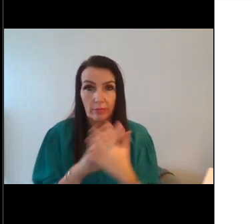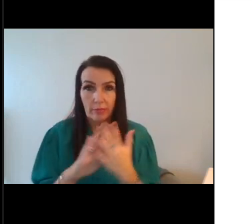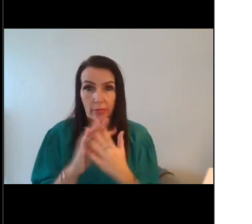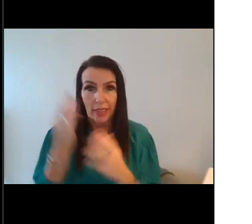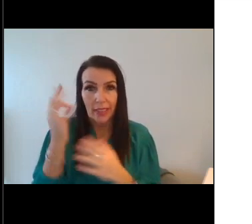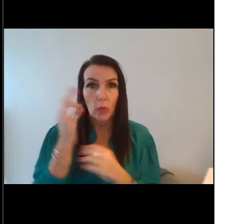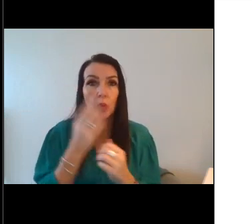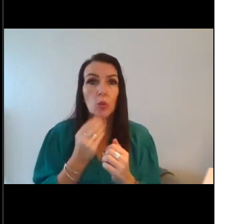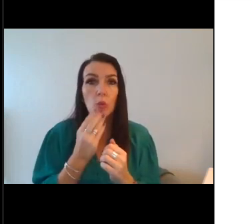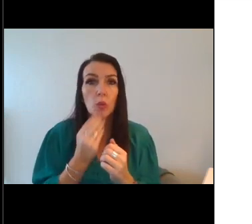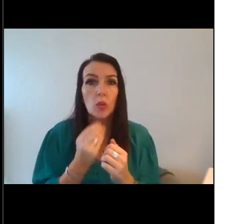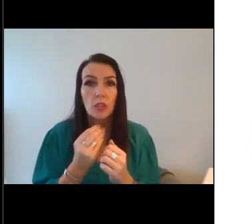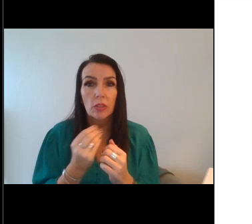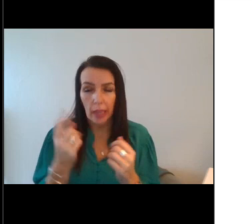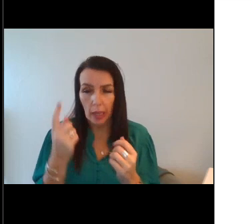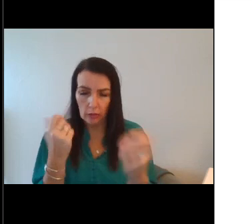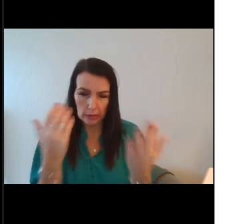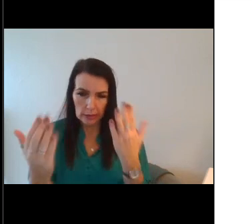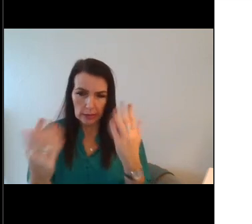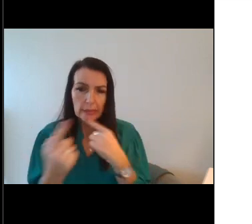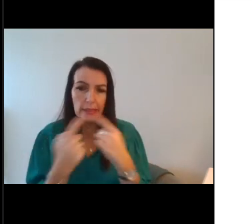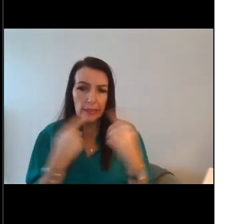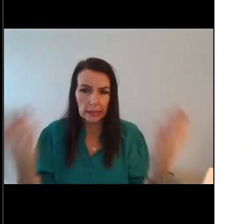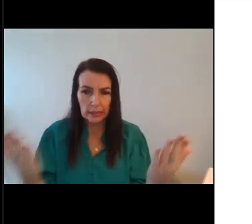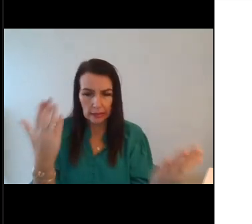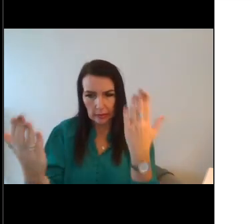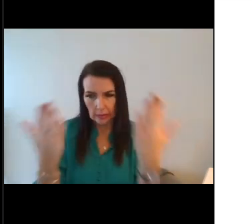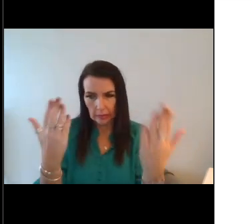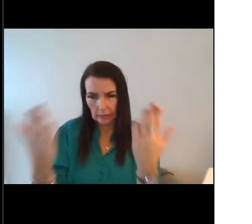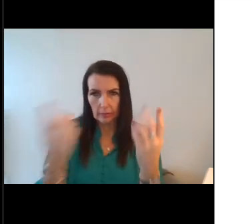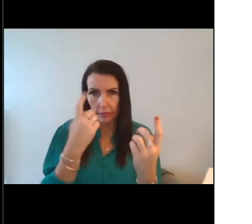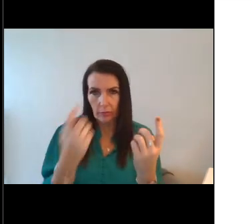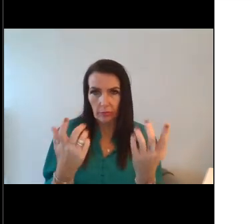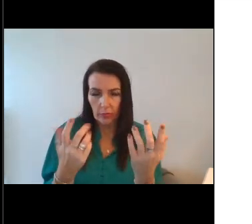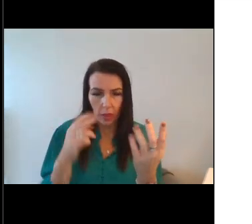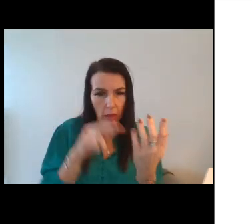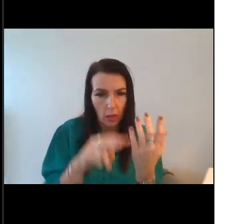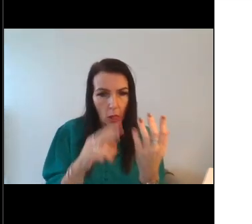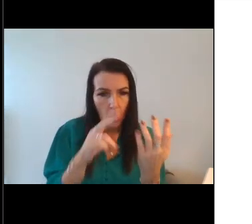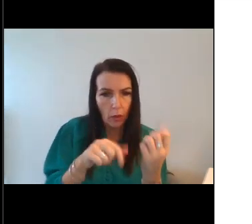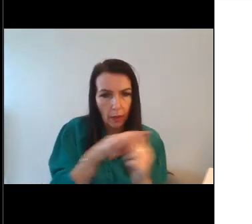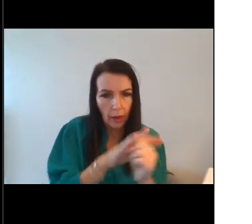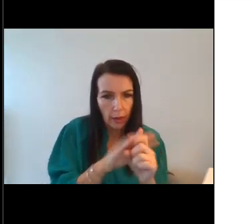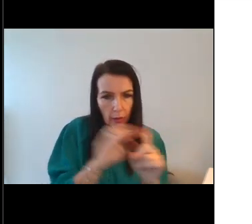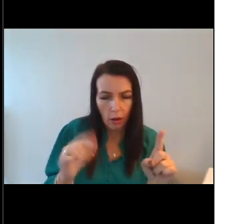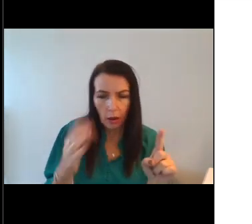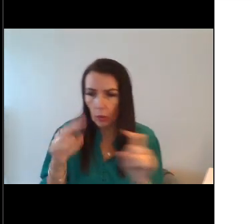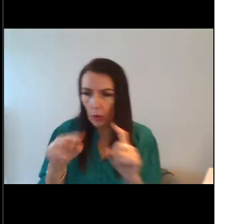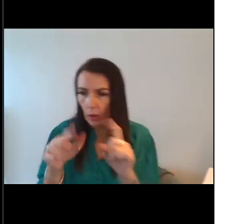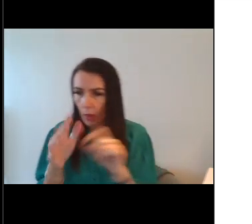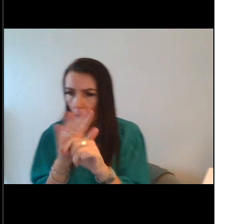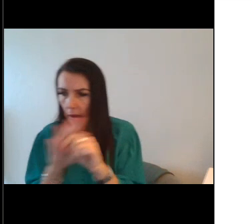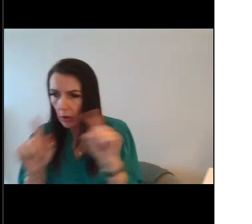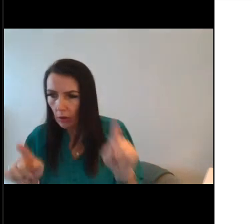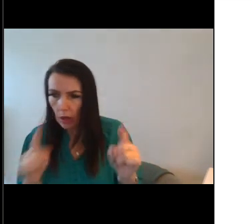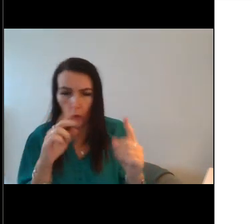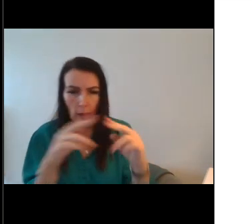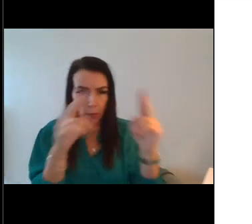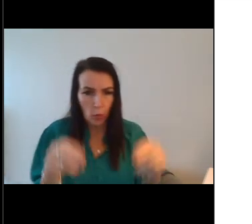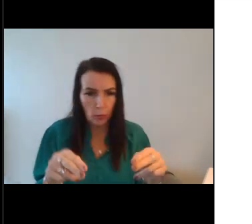users to cross-reference the data alongside their housing stock data. So they could go in, look at specific areas, they could look at properties that